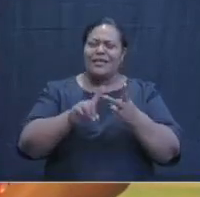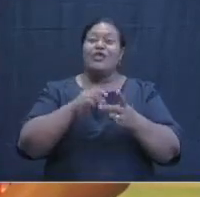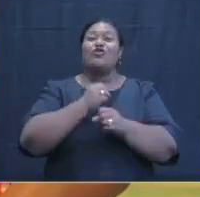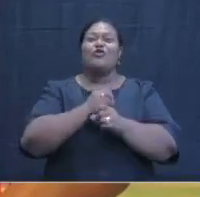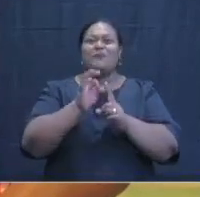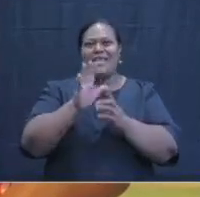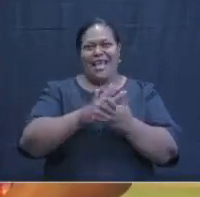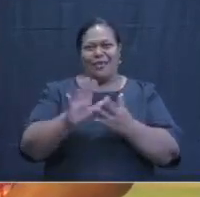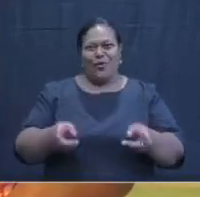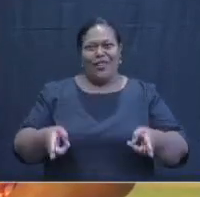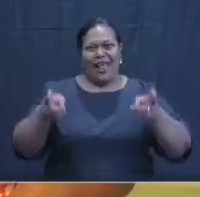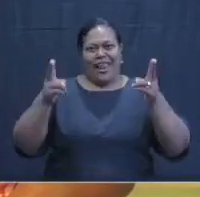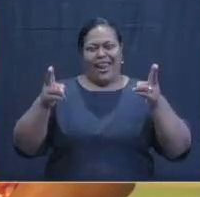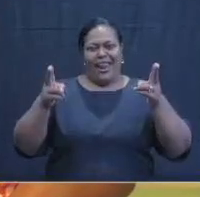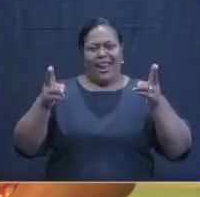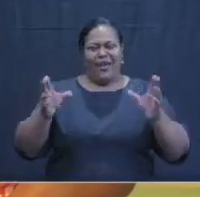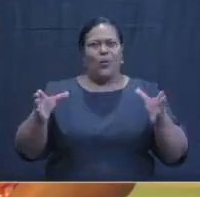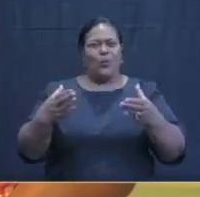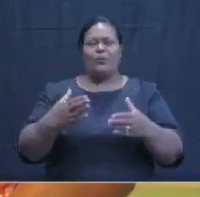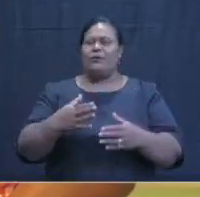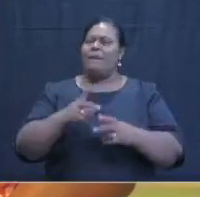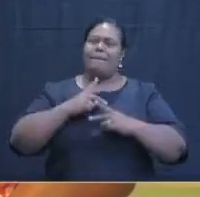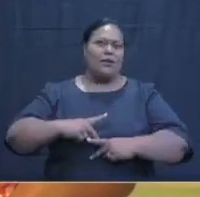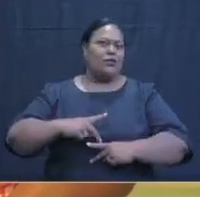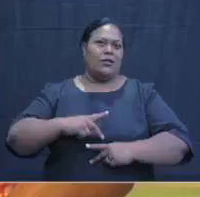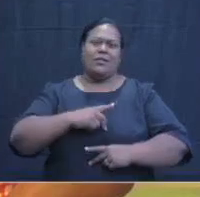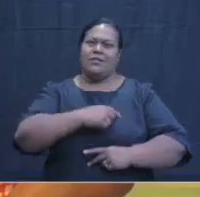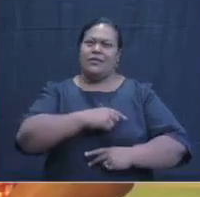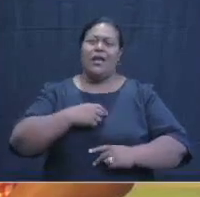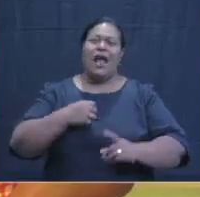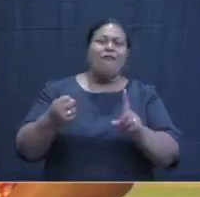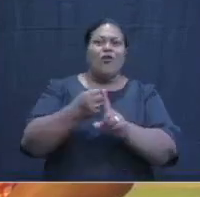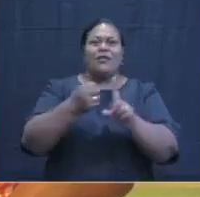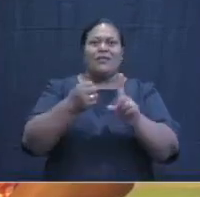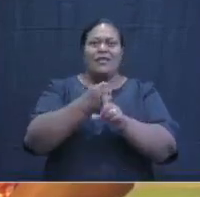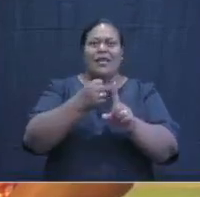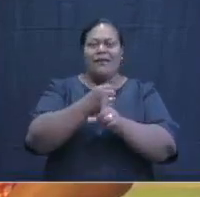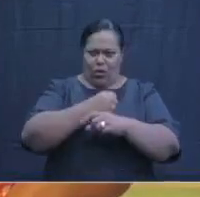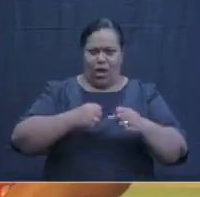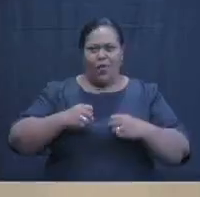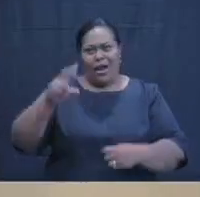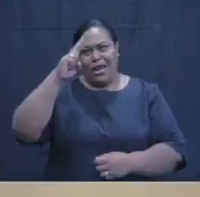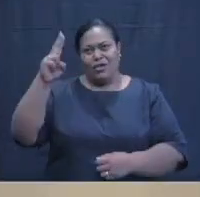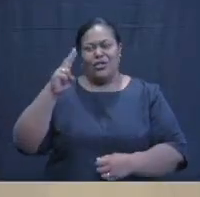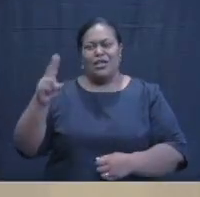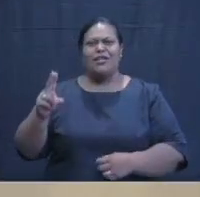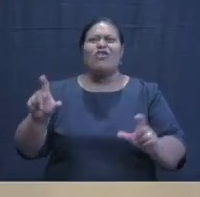GPH, for being so passionate in their advocacy of a national challenge in our